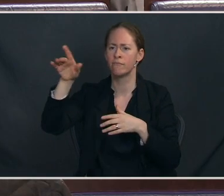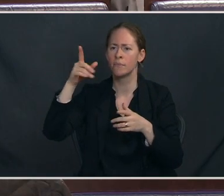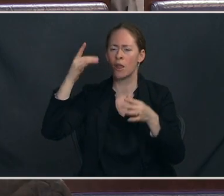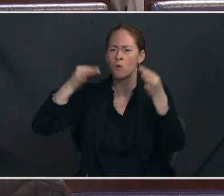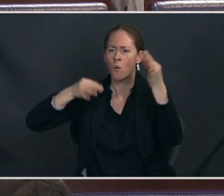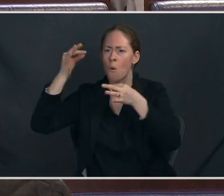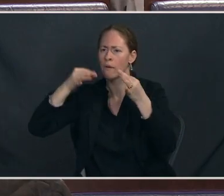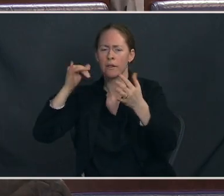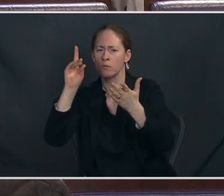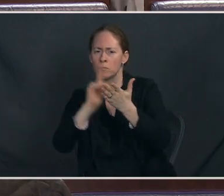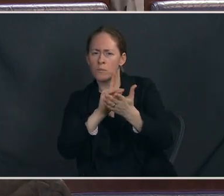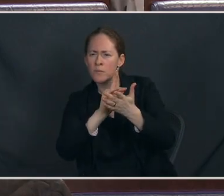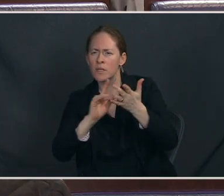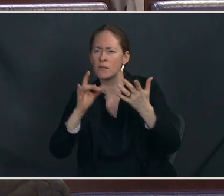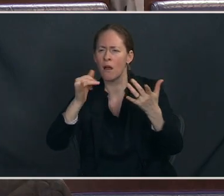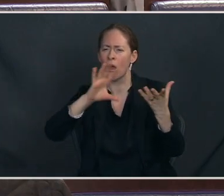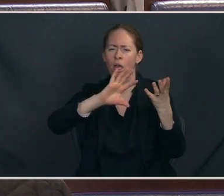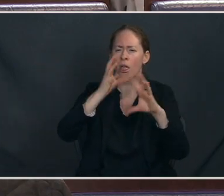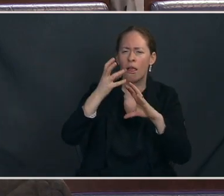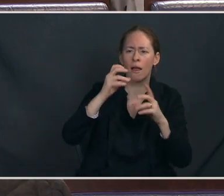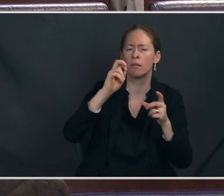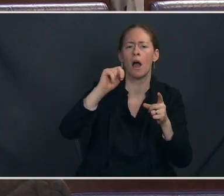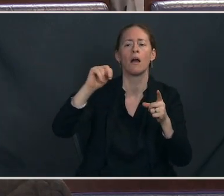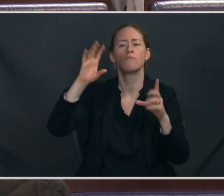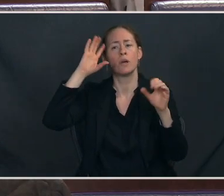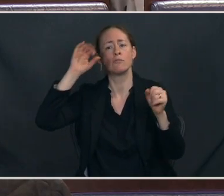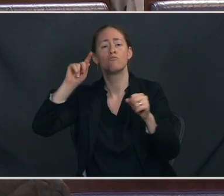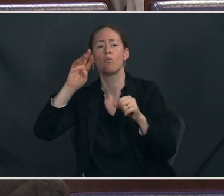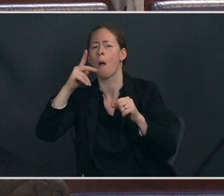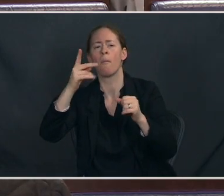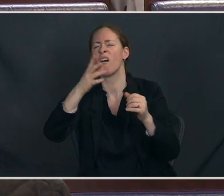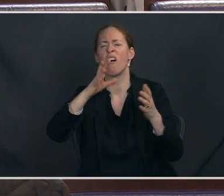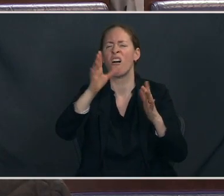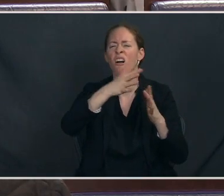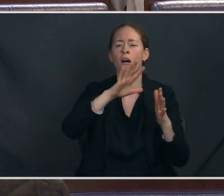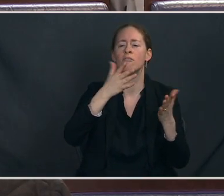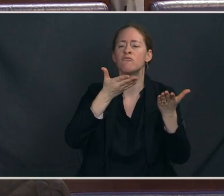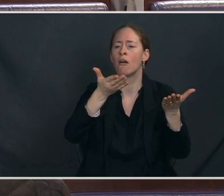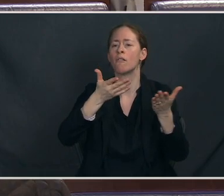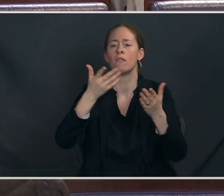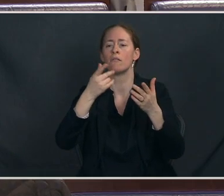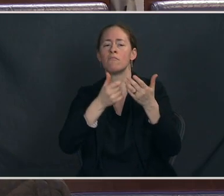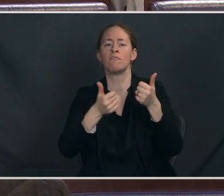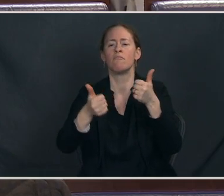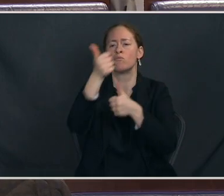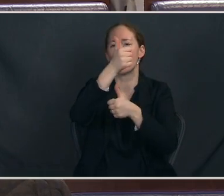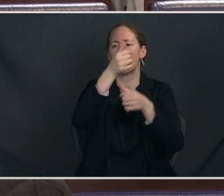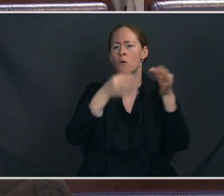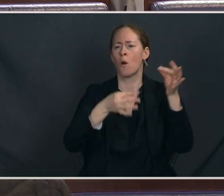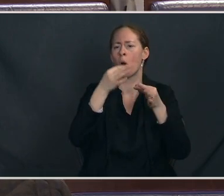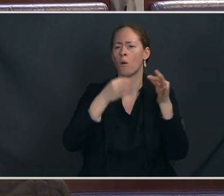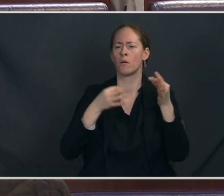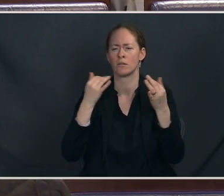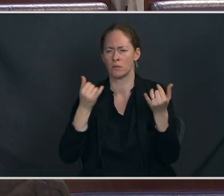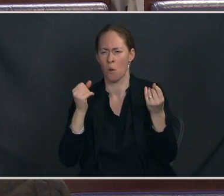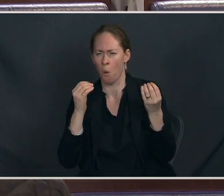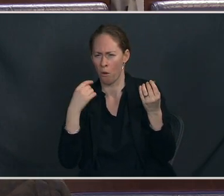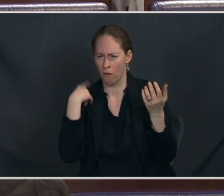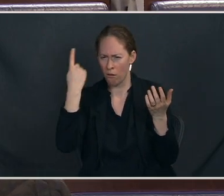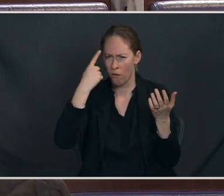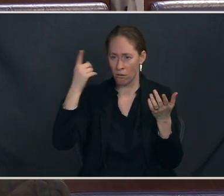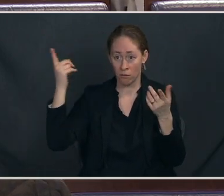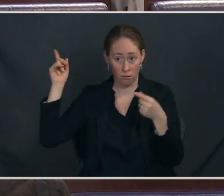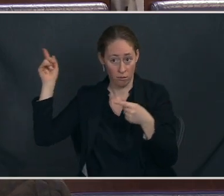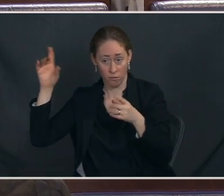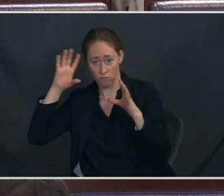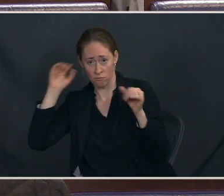the Supreme Court. It's pending there. Does the Biden administration support these waivers, oppose them? Are they going to argue for it, against